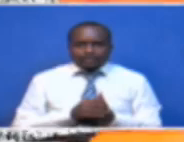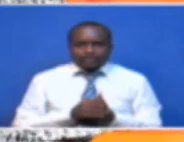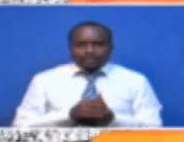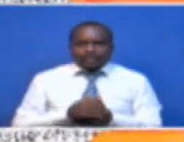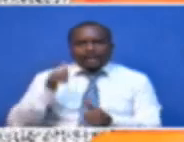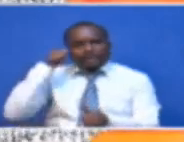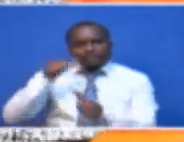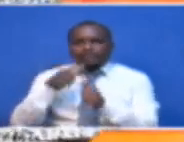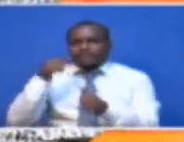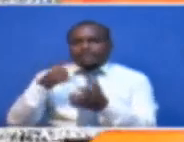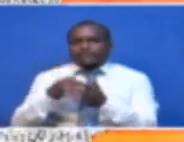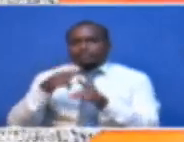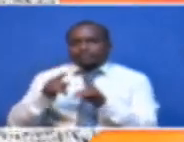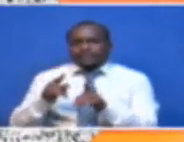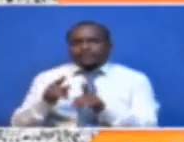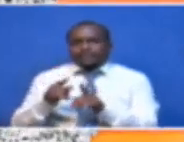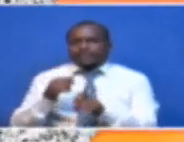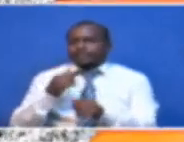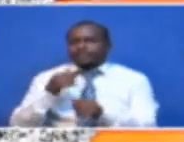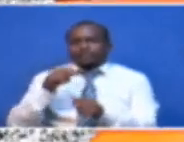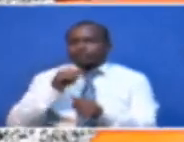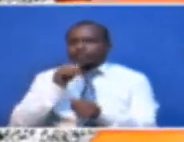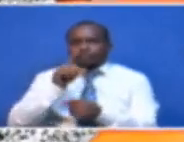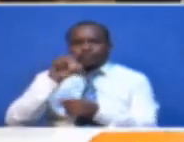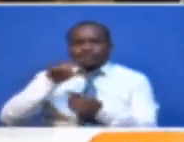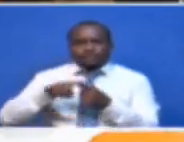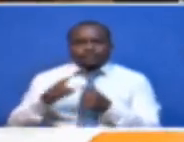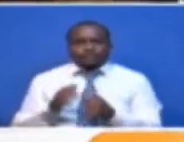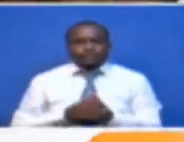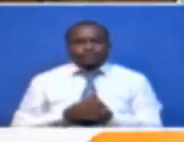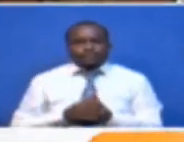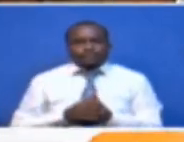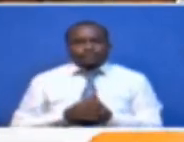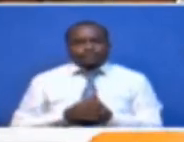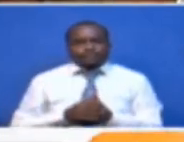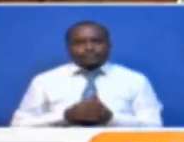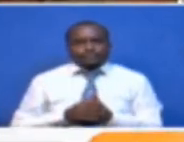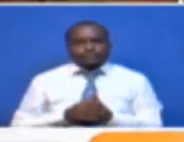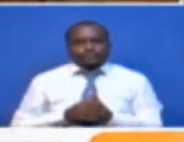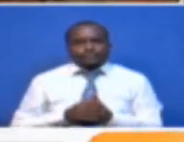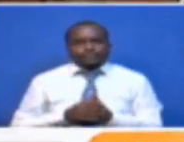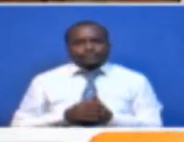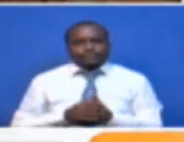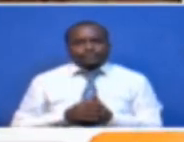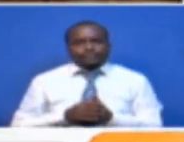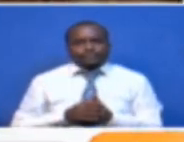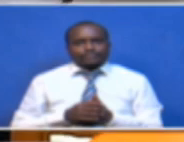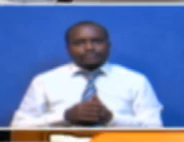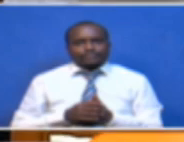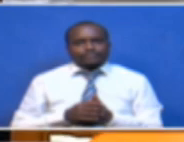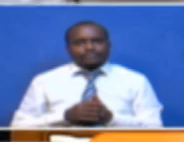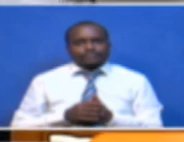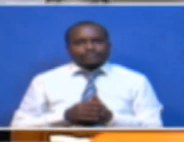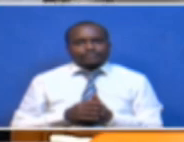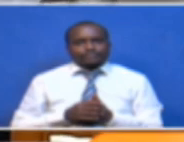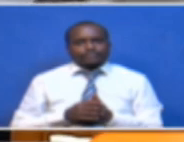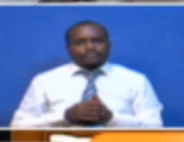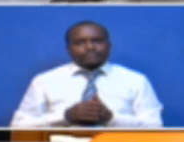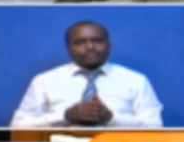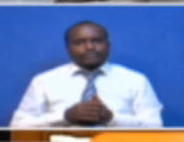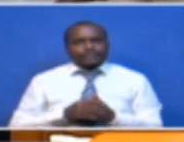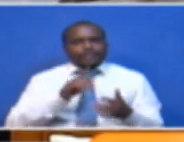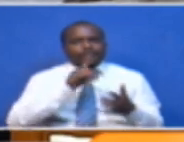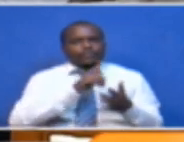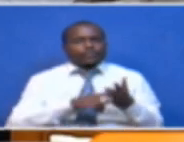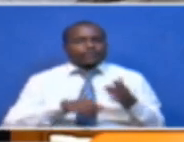when. Uh-huh. But I used to say that. Yeah. That was tough. Moses Kimngetich. He said, what an